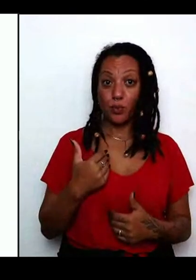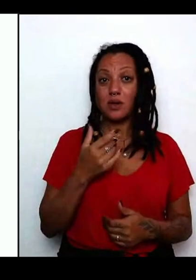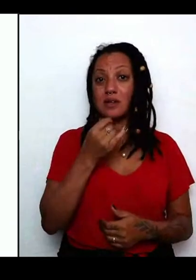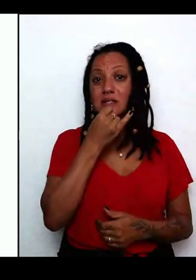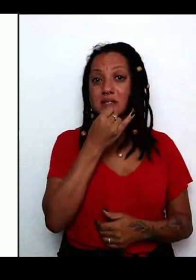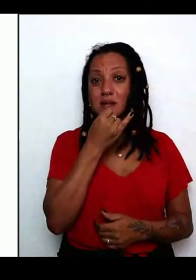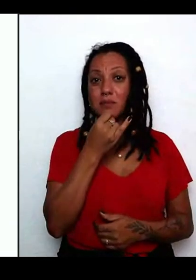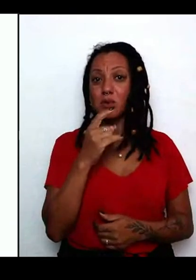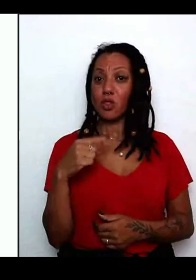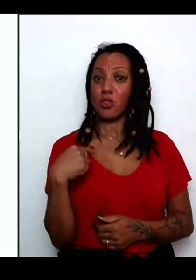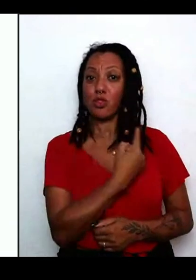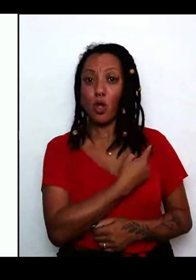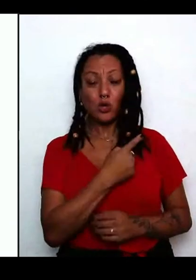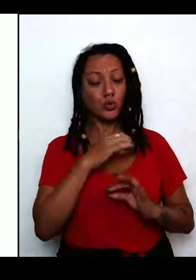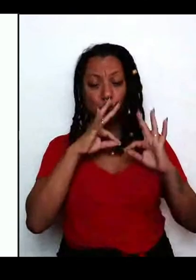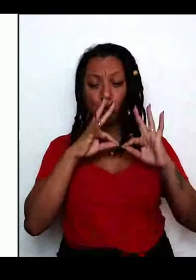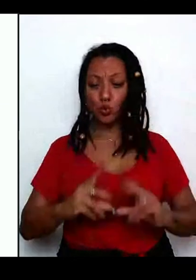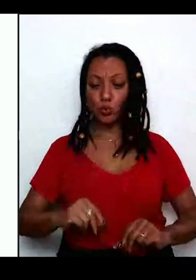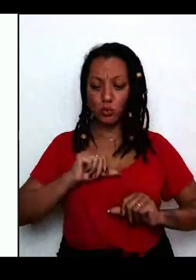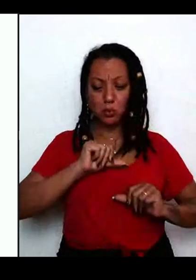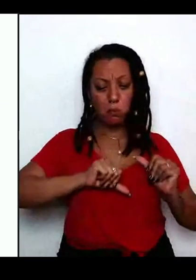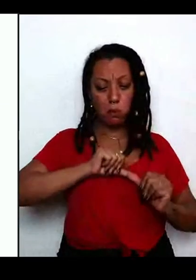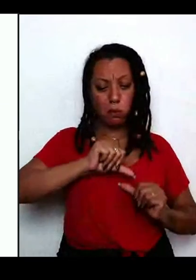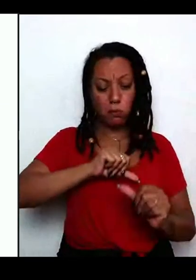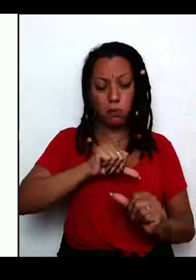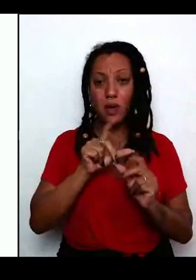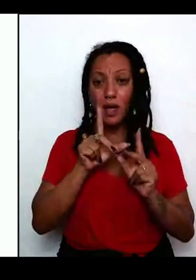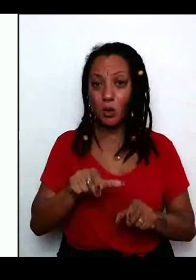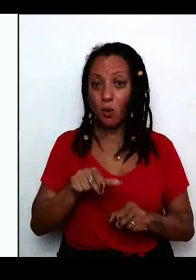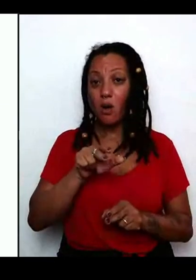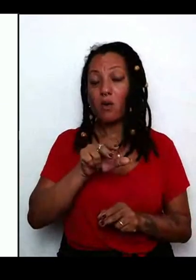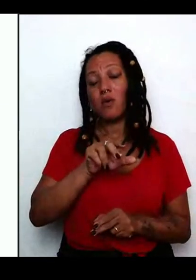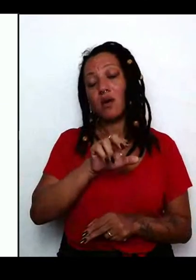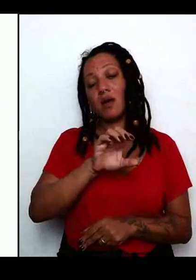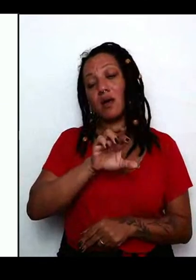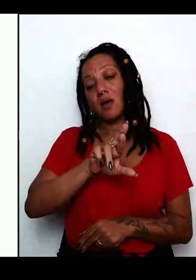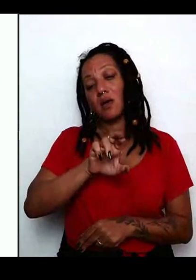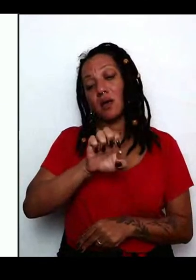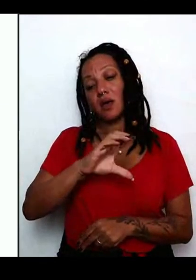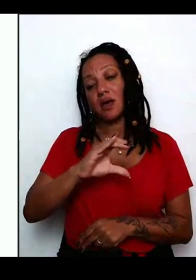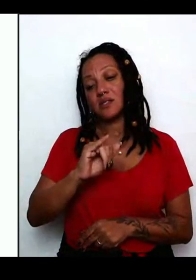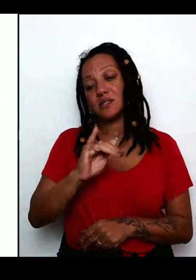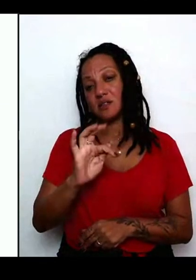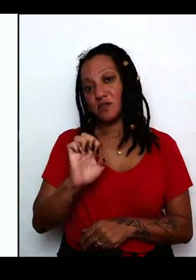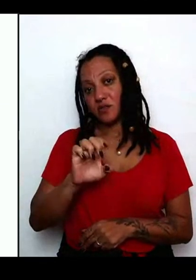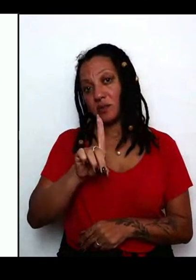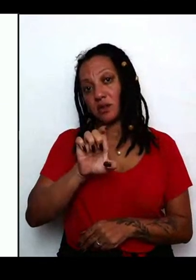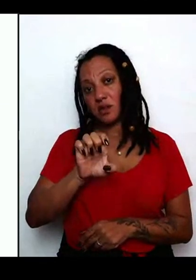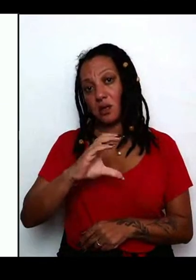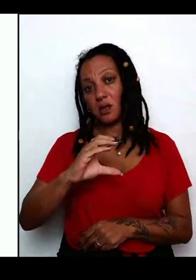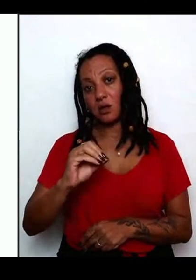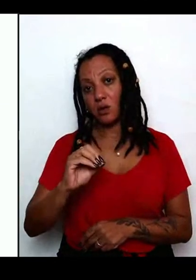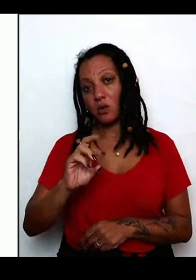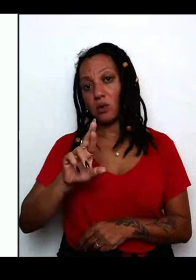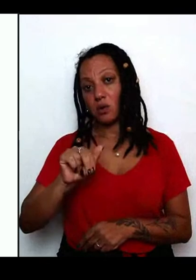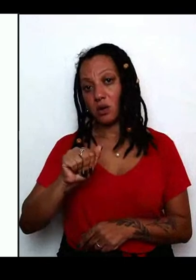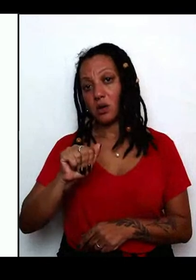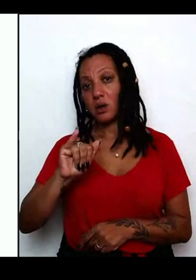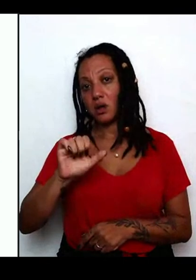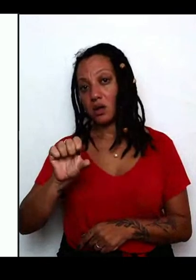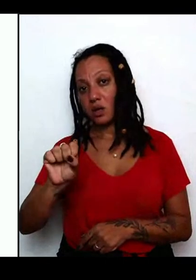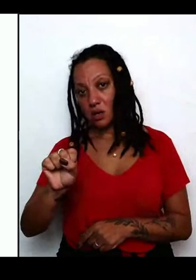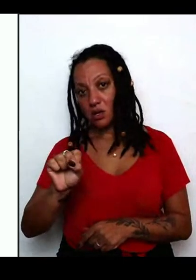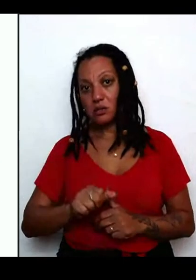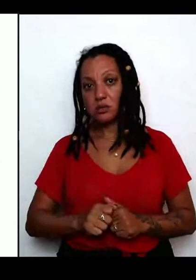seba kaifukeo's video kokulin which is mapucha for living being effort sorry for liquid being the artist has seen